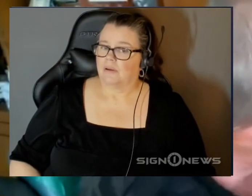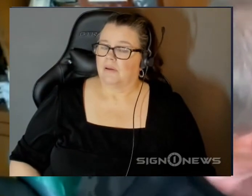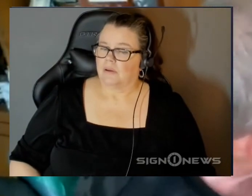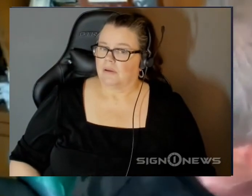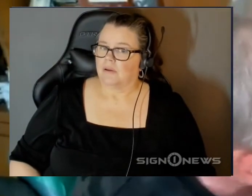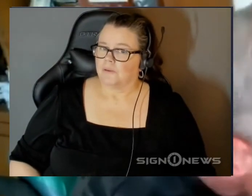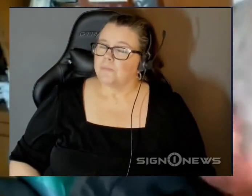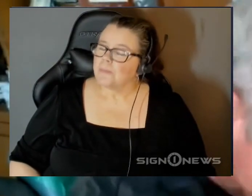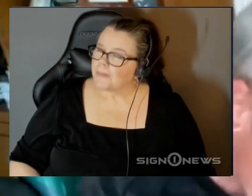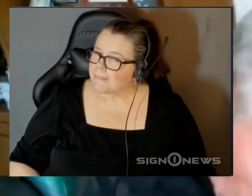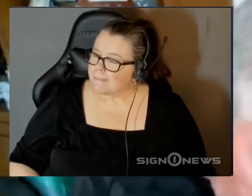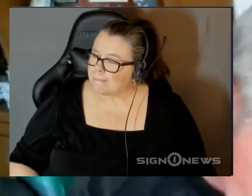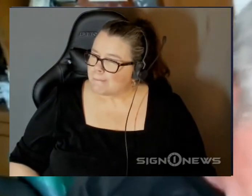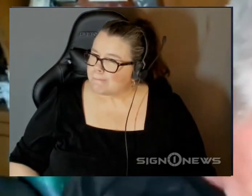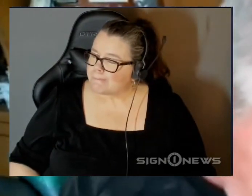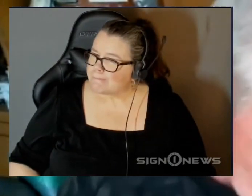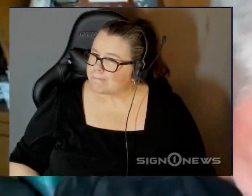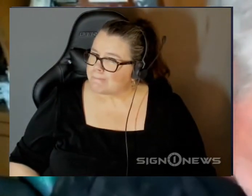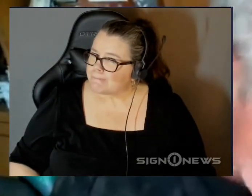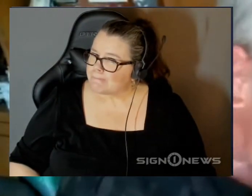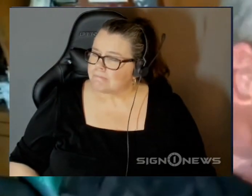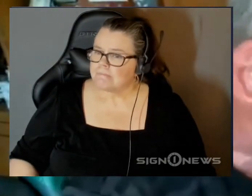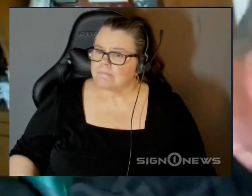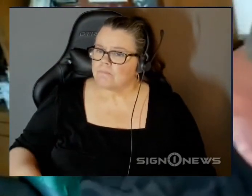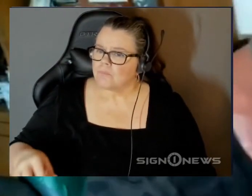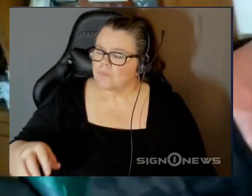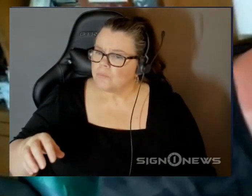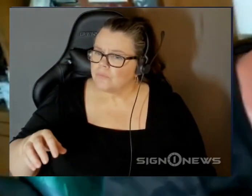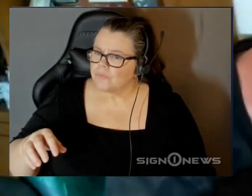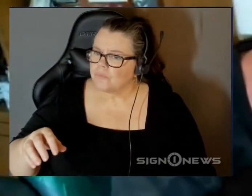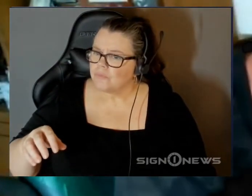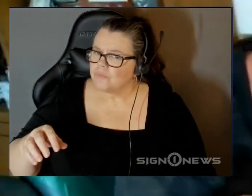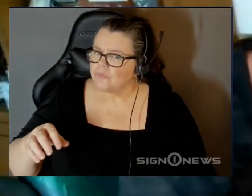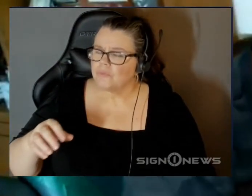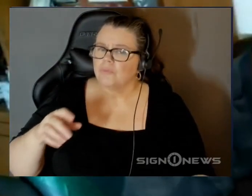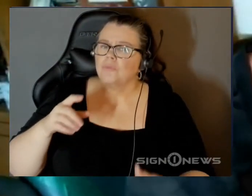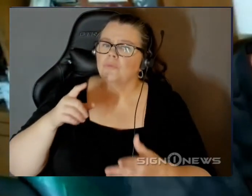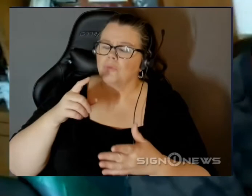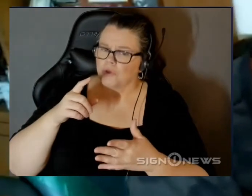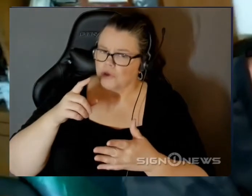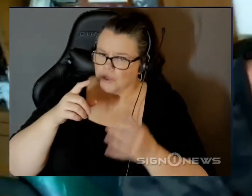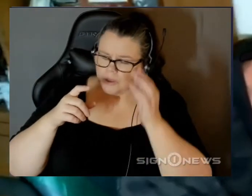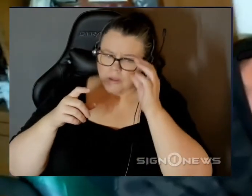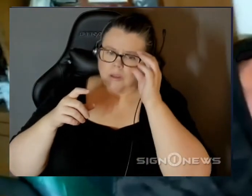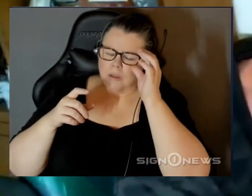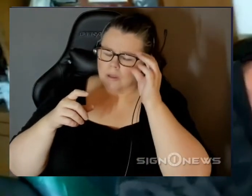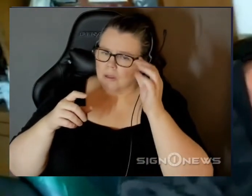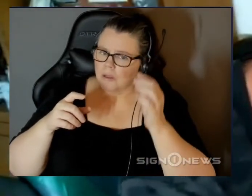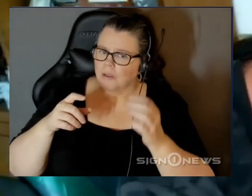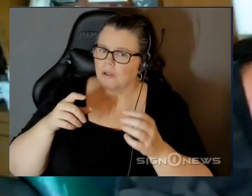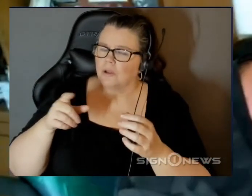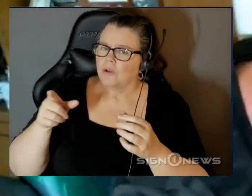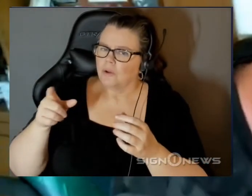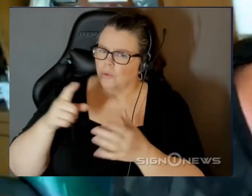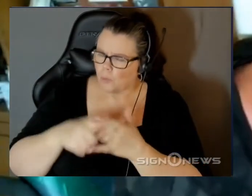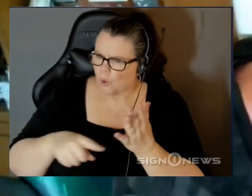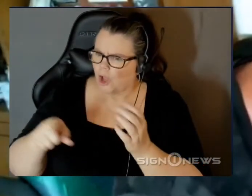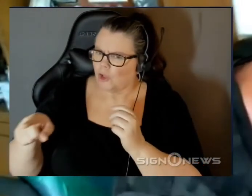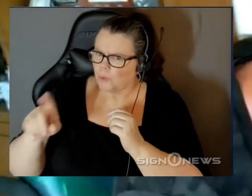feel shame and blame, and what you did was to help free your son.